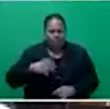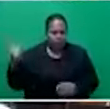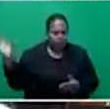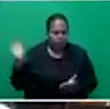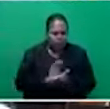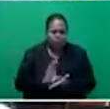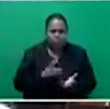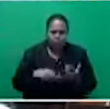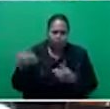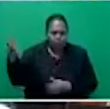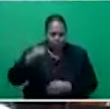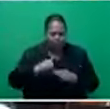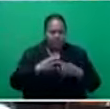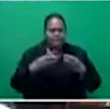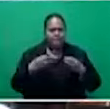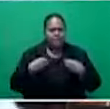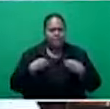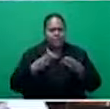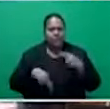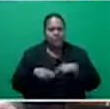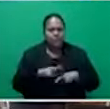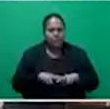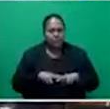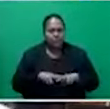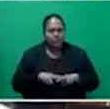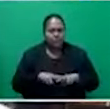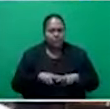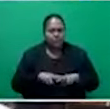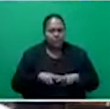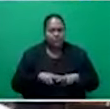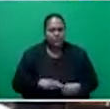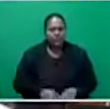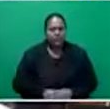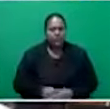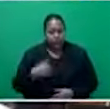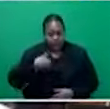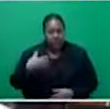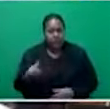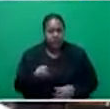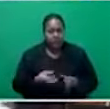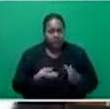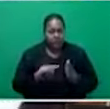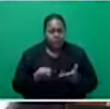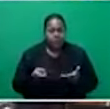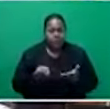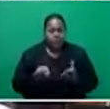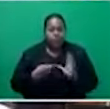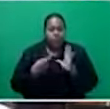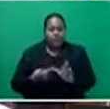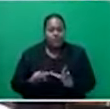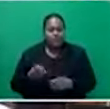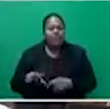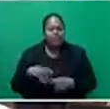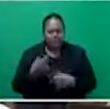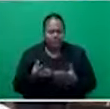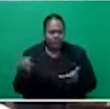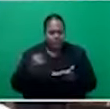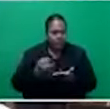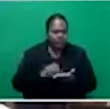matters. Yes. And Mr. Speaker, sir, I've got the rate of return on the investments. Even in the pandemic,